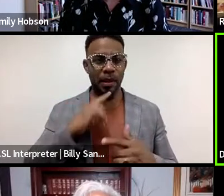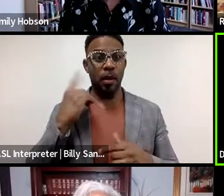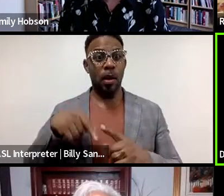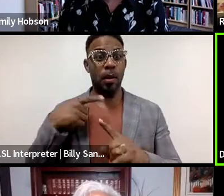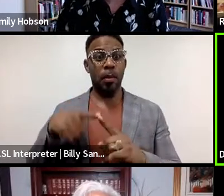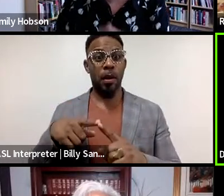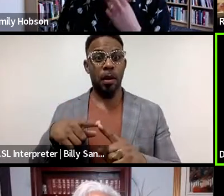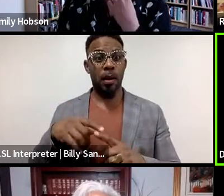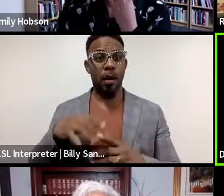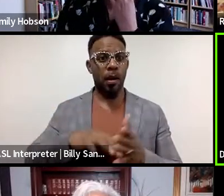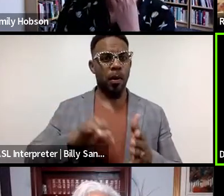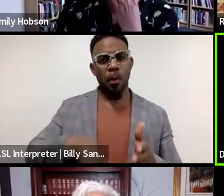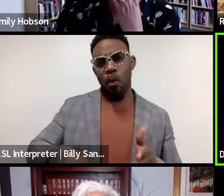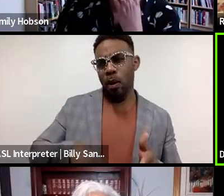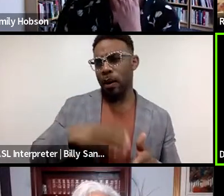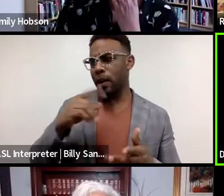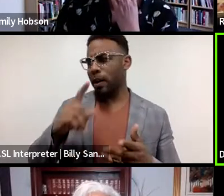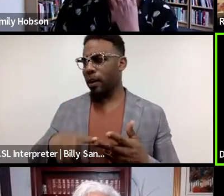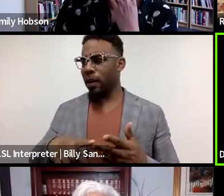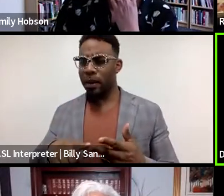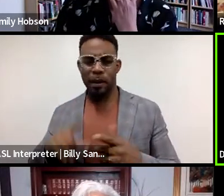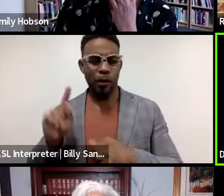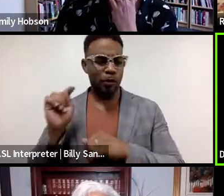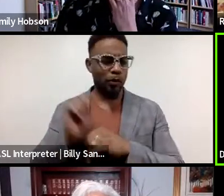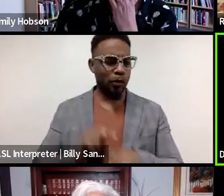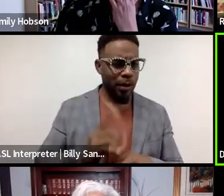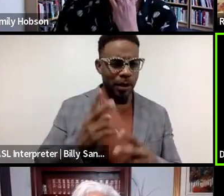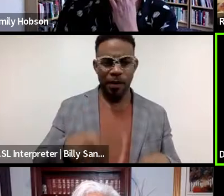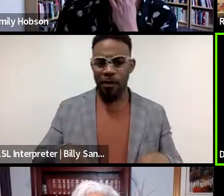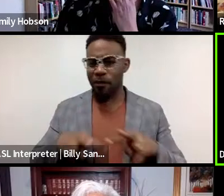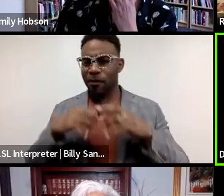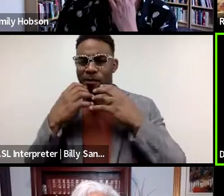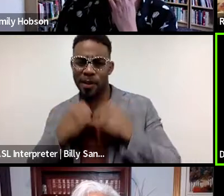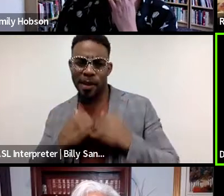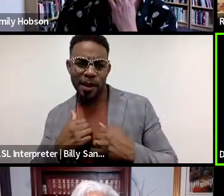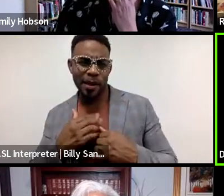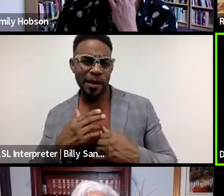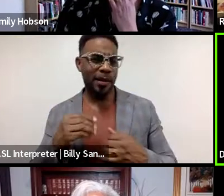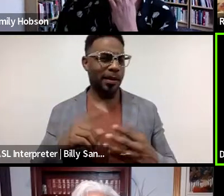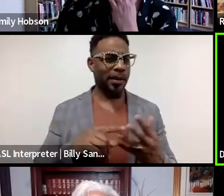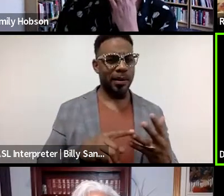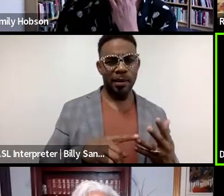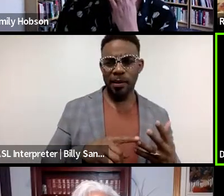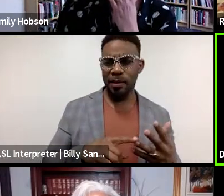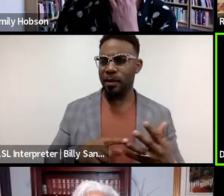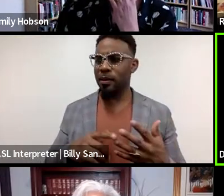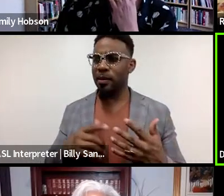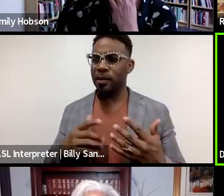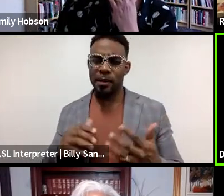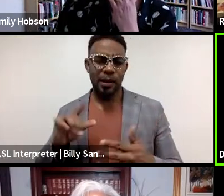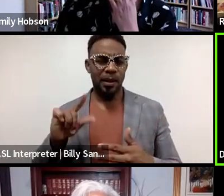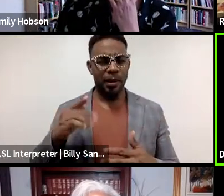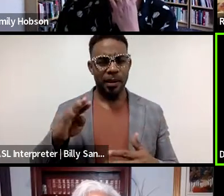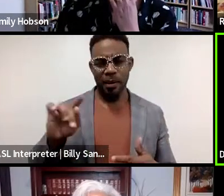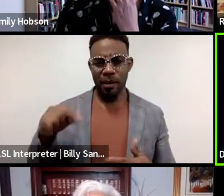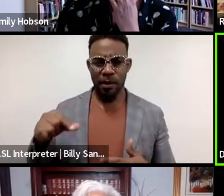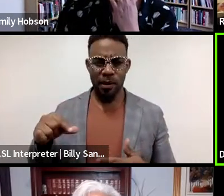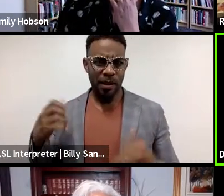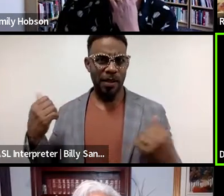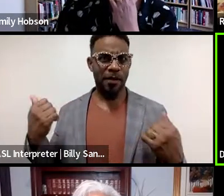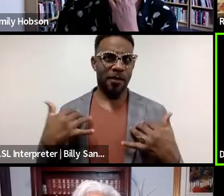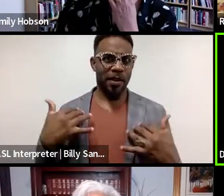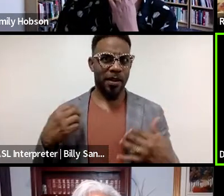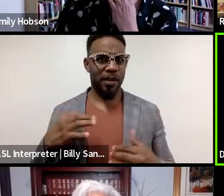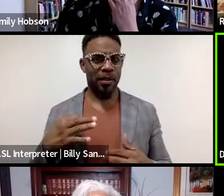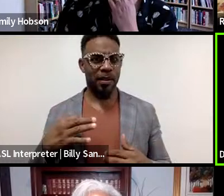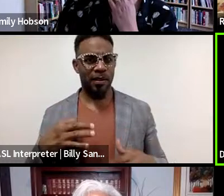about abortion and traditional values and, you know, LGBT fears of,